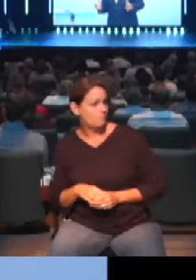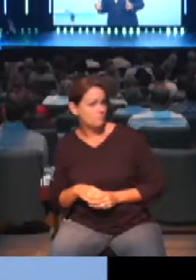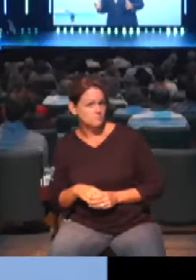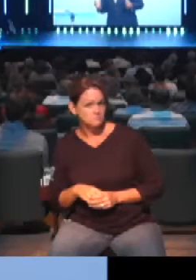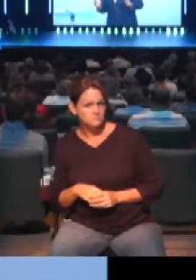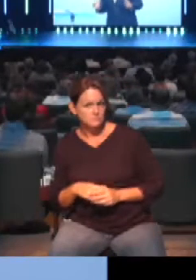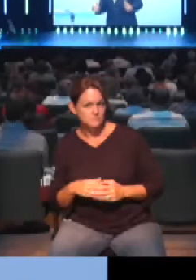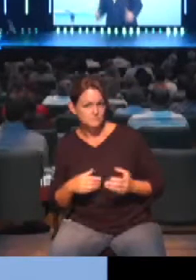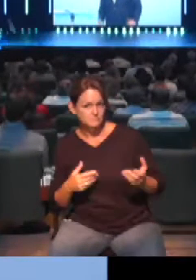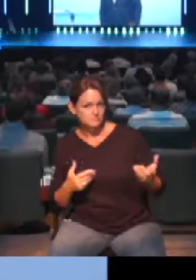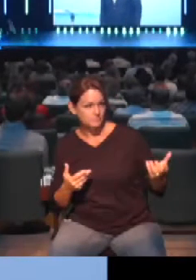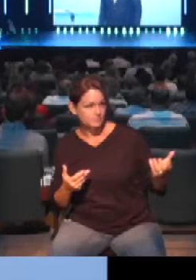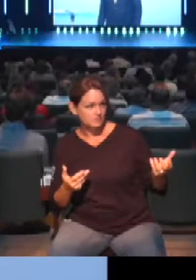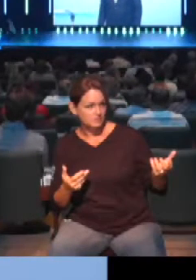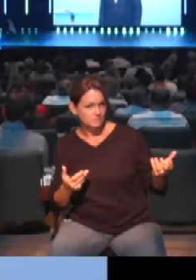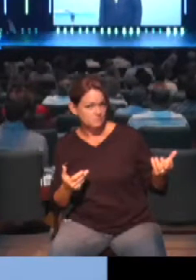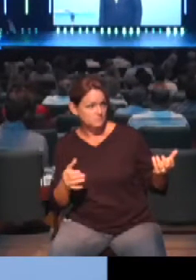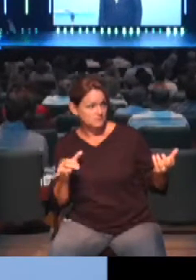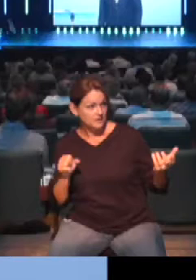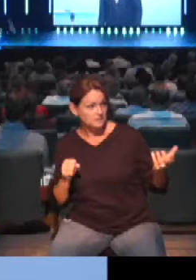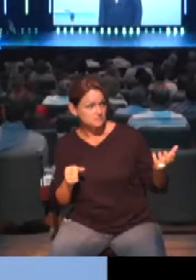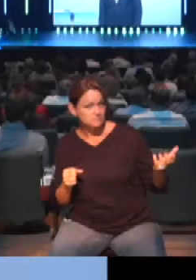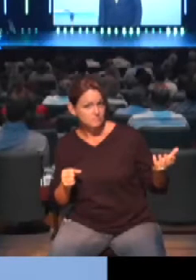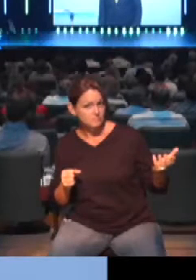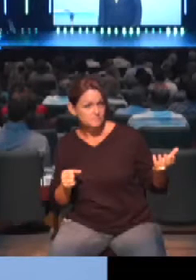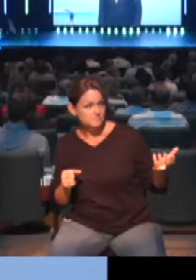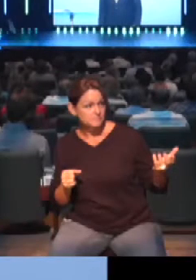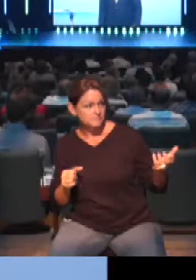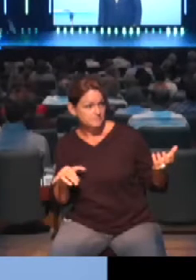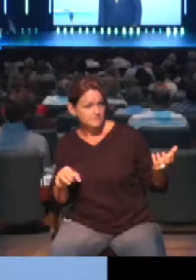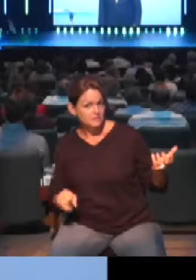said, he does.